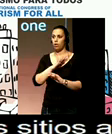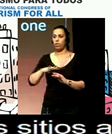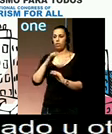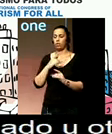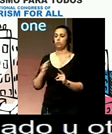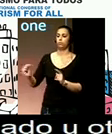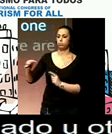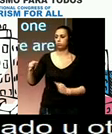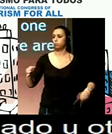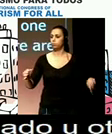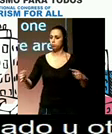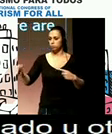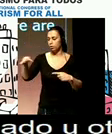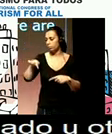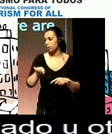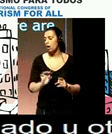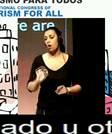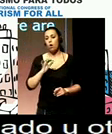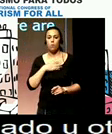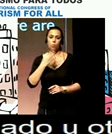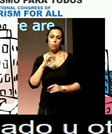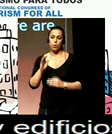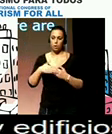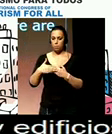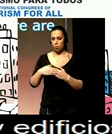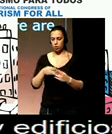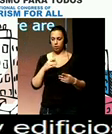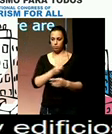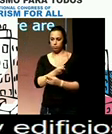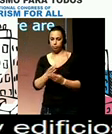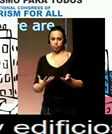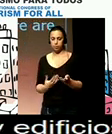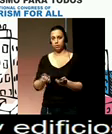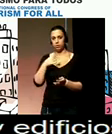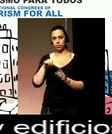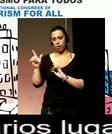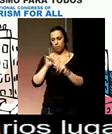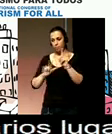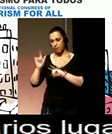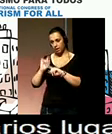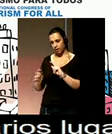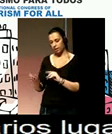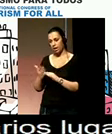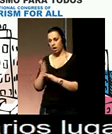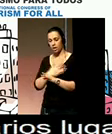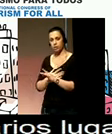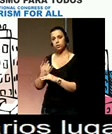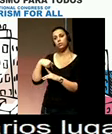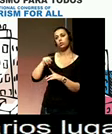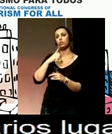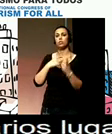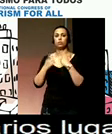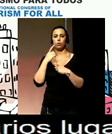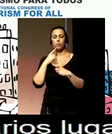can reach from many different points on the city, or maybe it comes different access, different